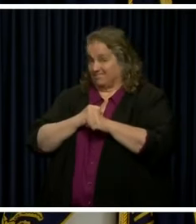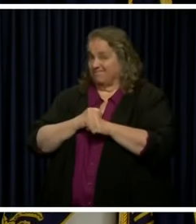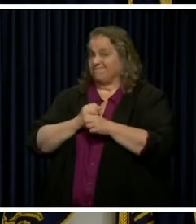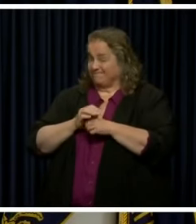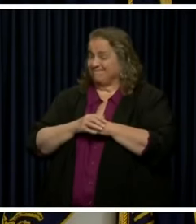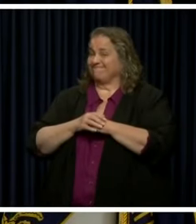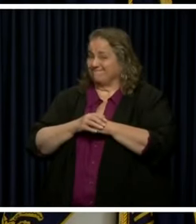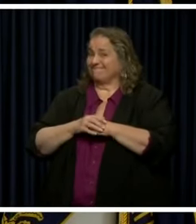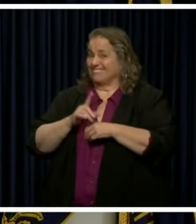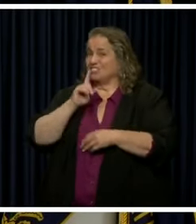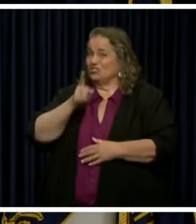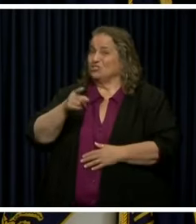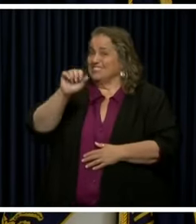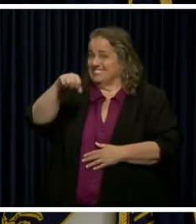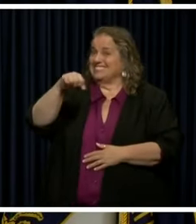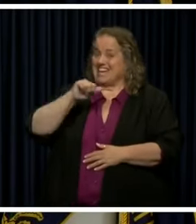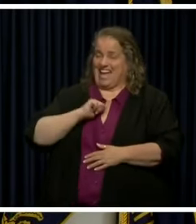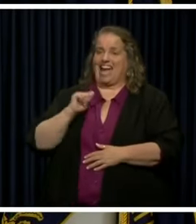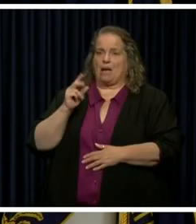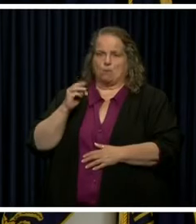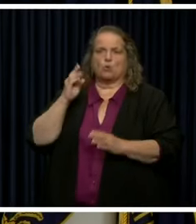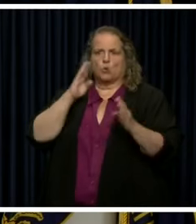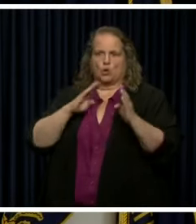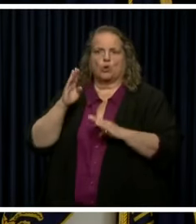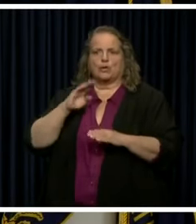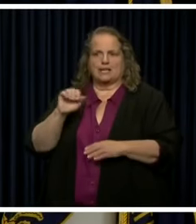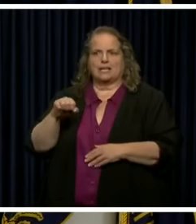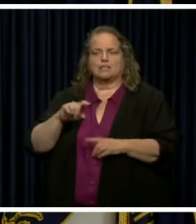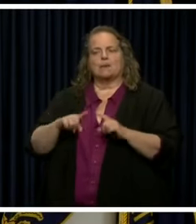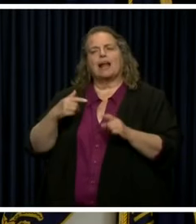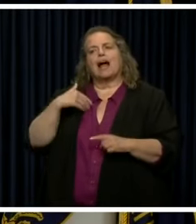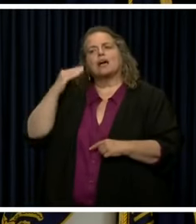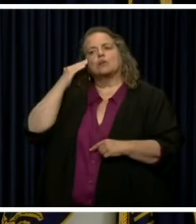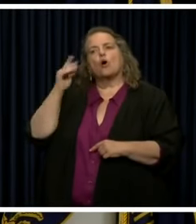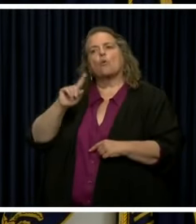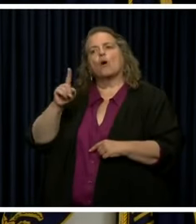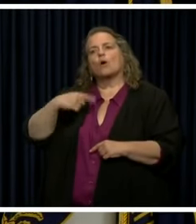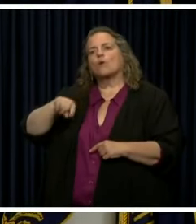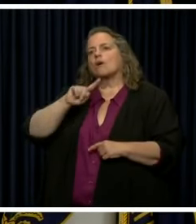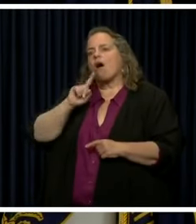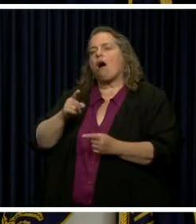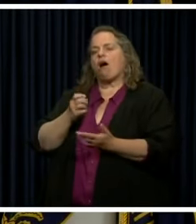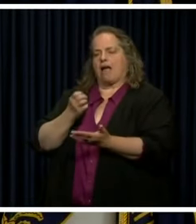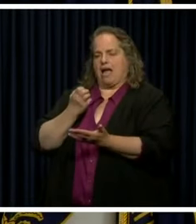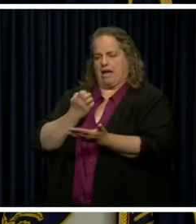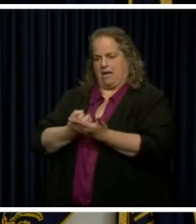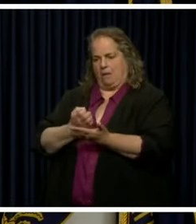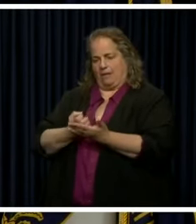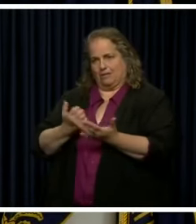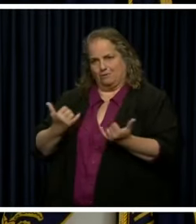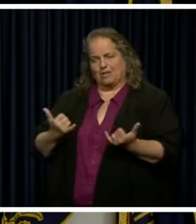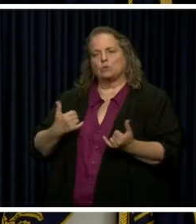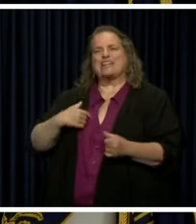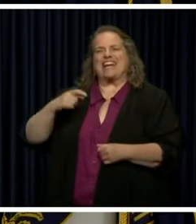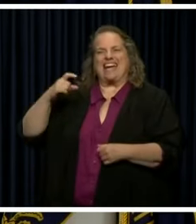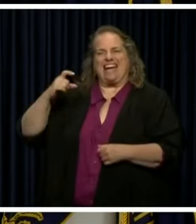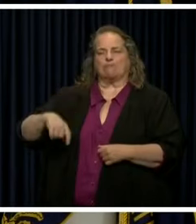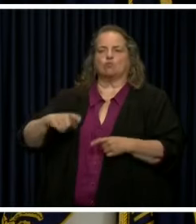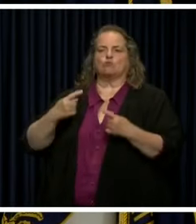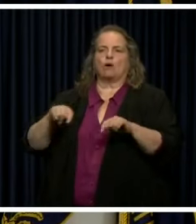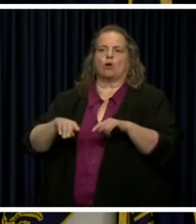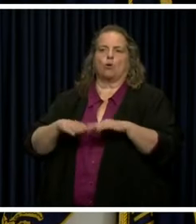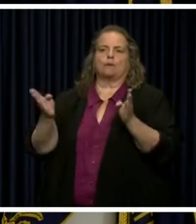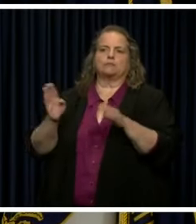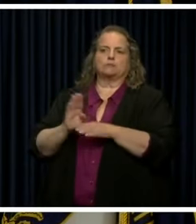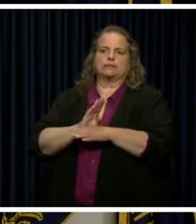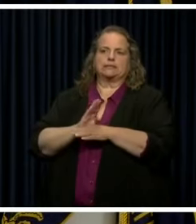bit. But I know that where we are economically right now, we've got to try to do this and